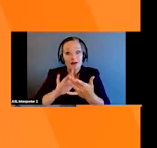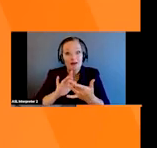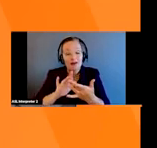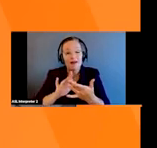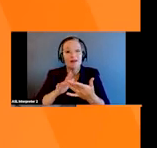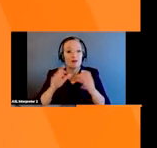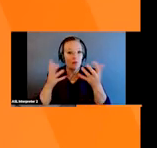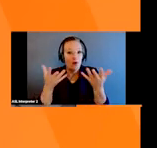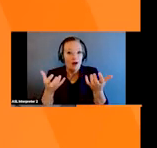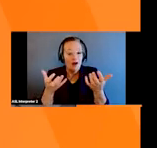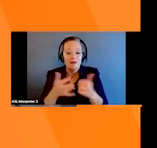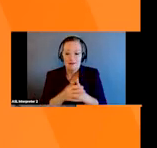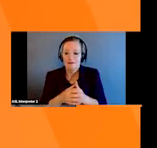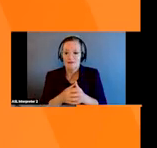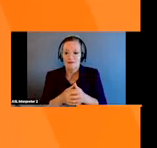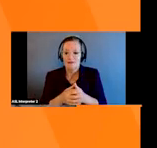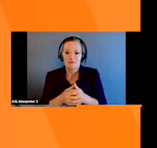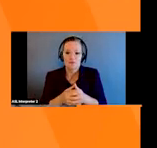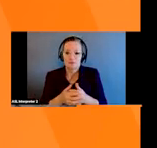aren't